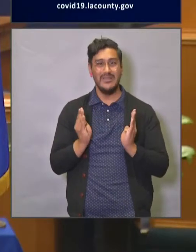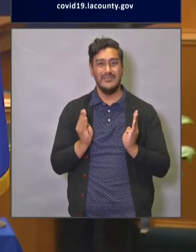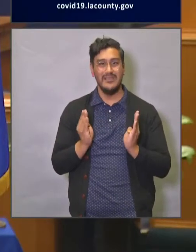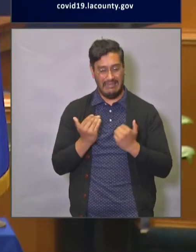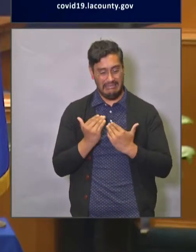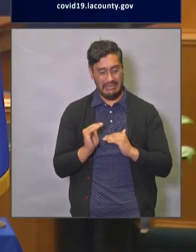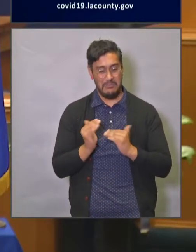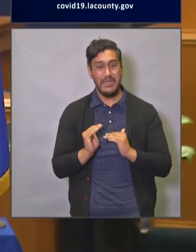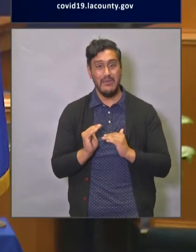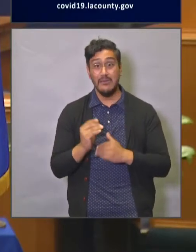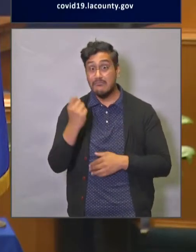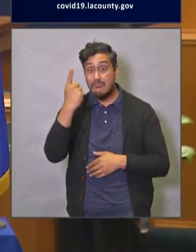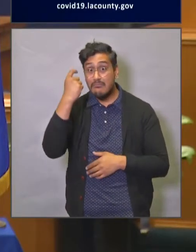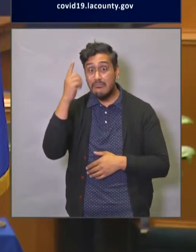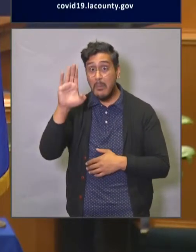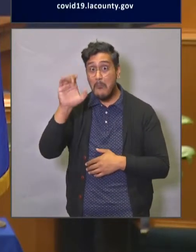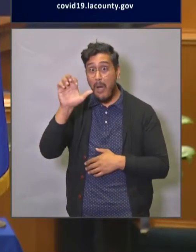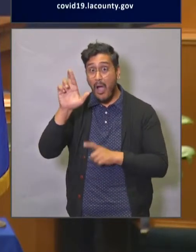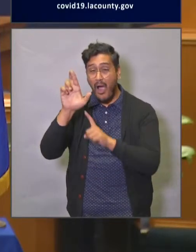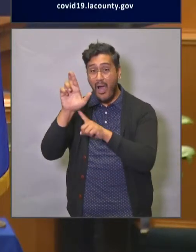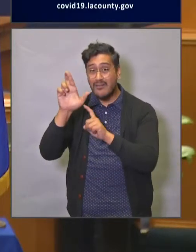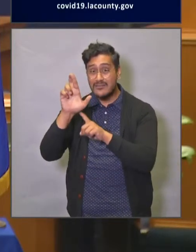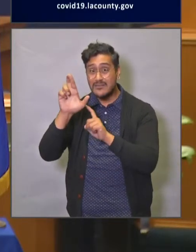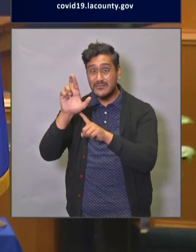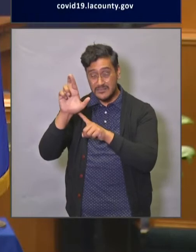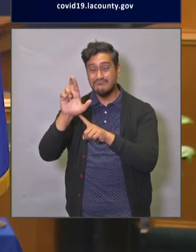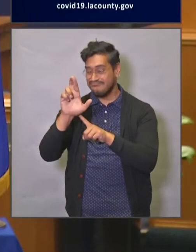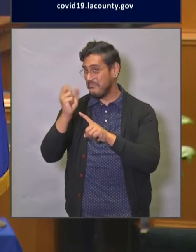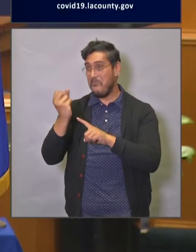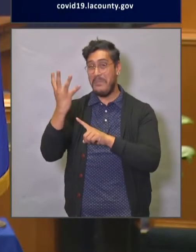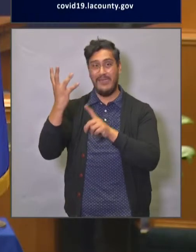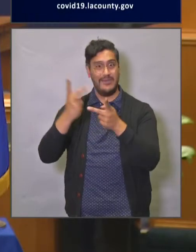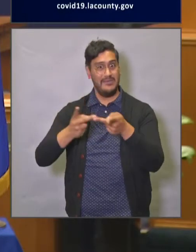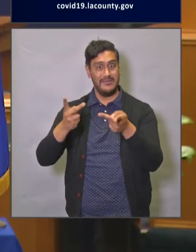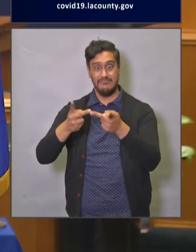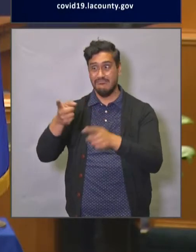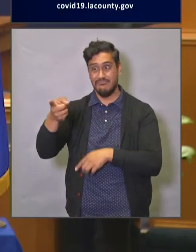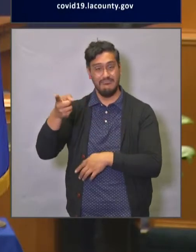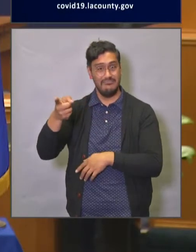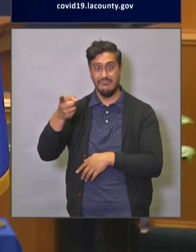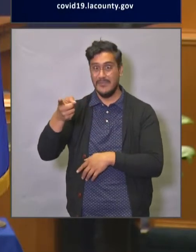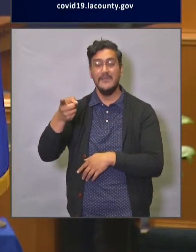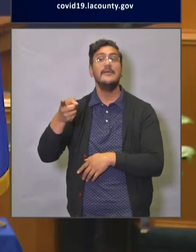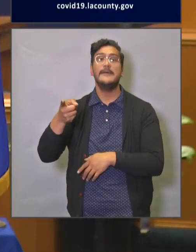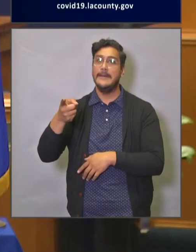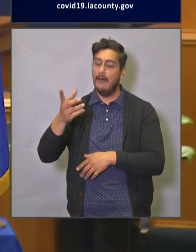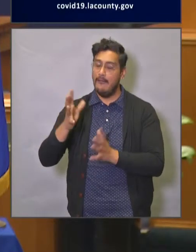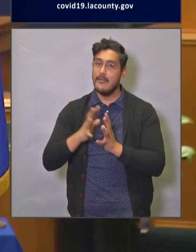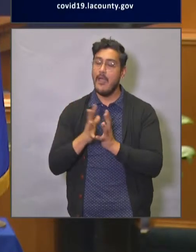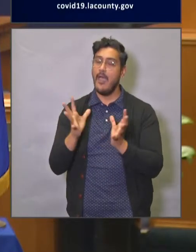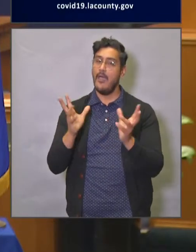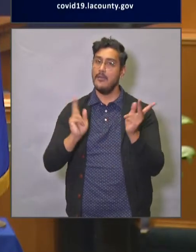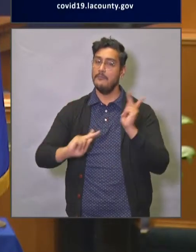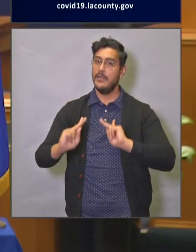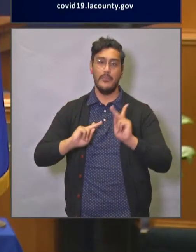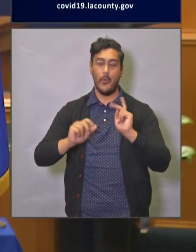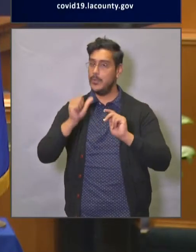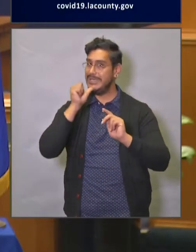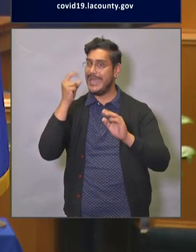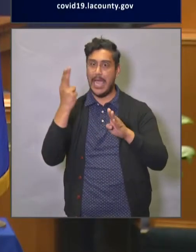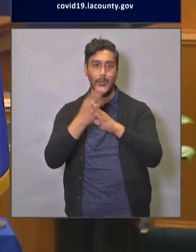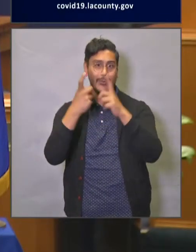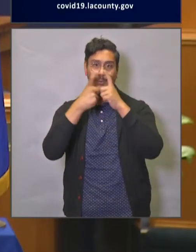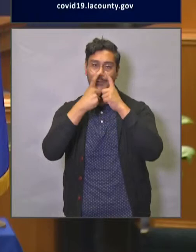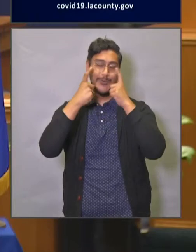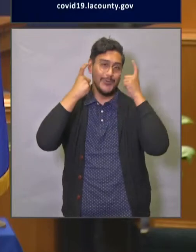fact, bars are often places where there can be a lot of contact with people who are not wearing their face